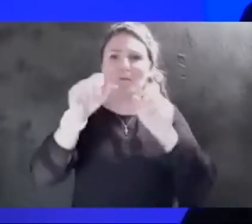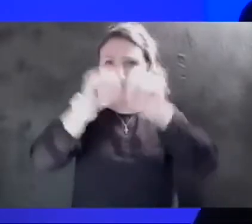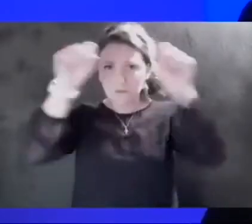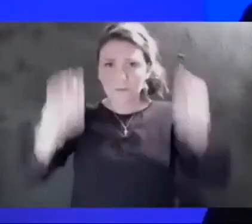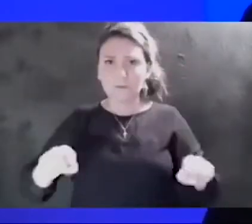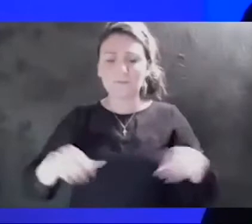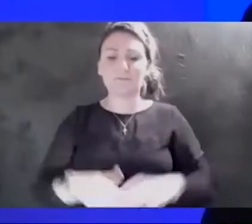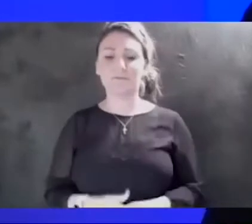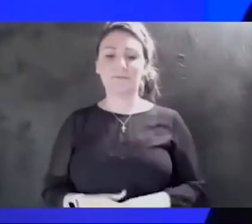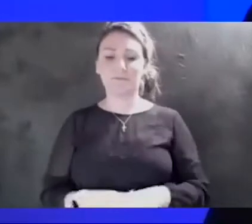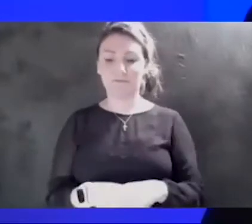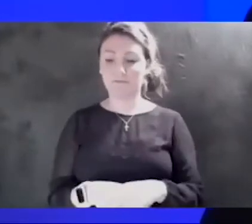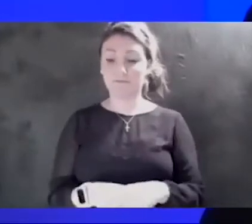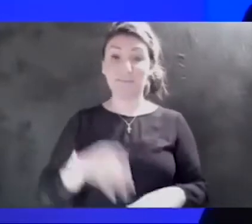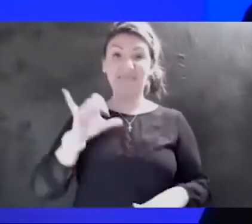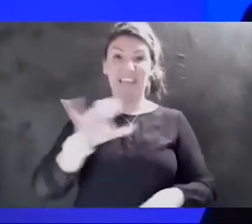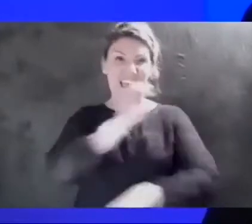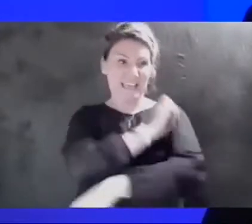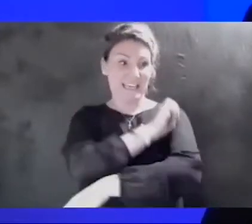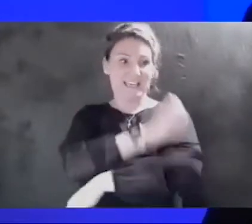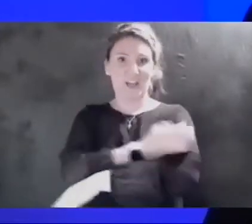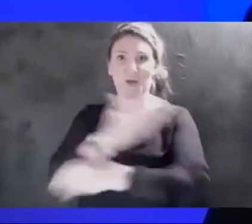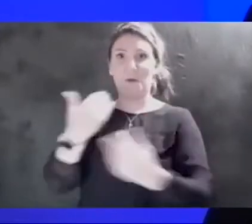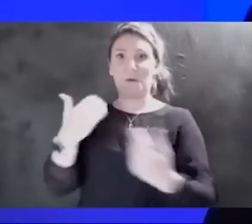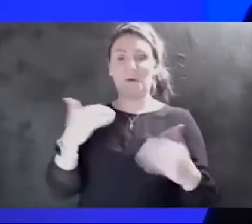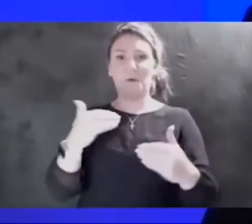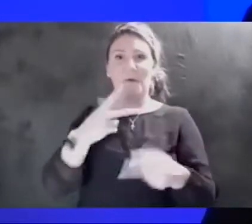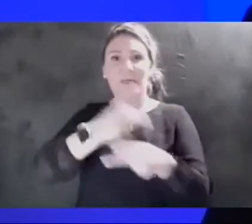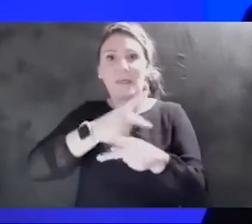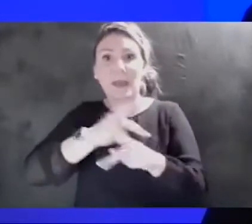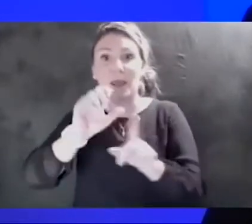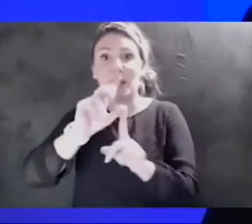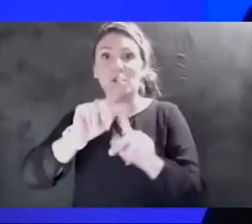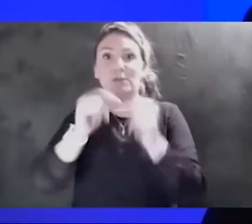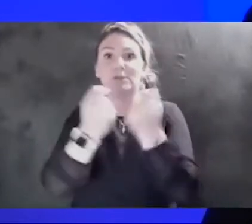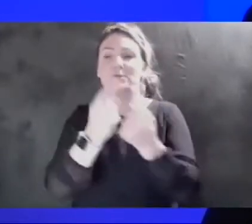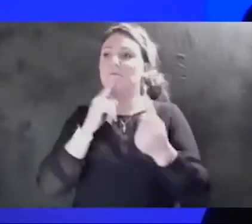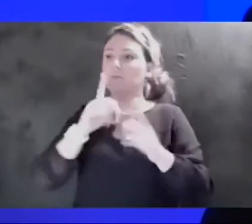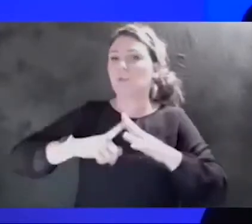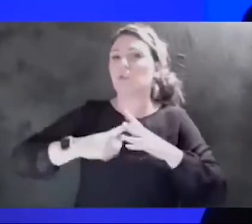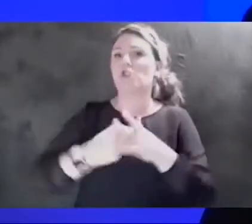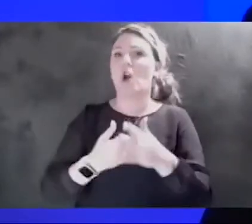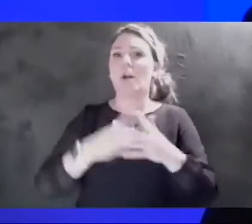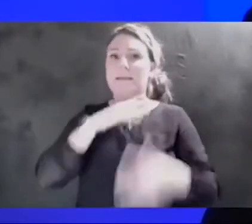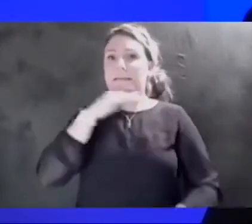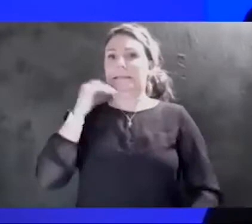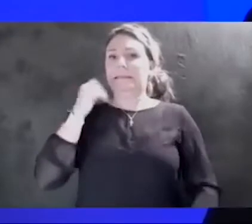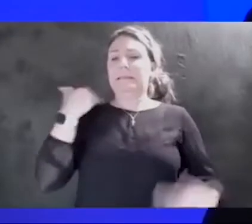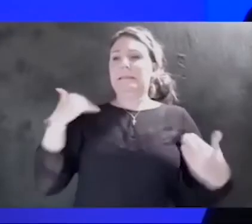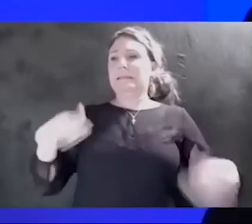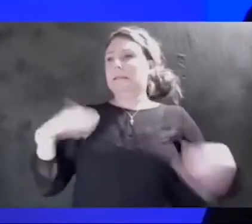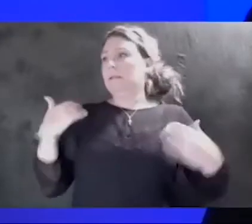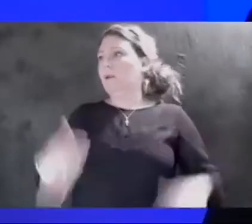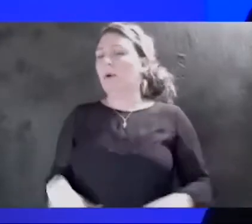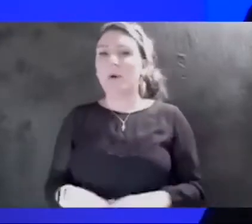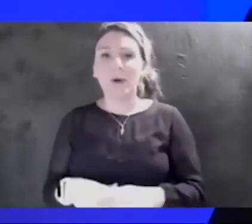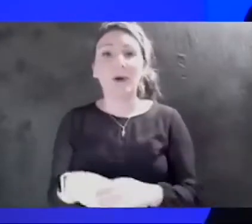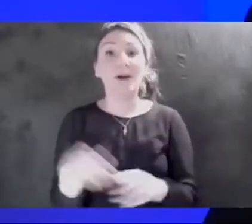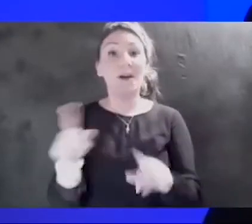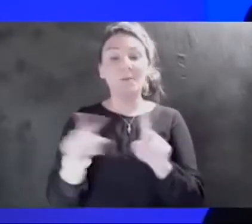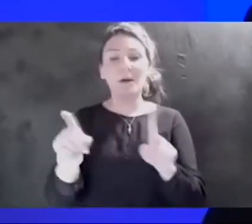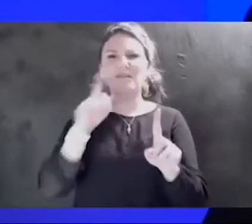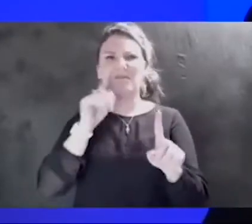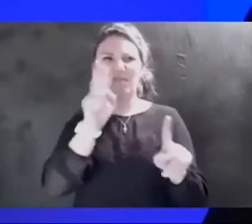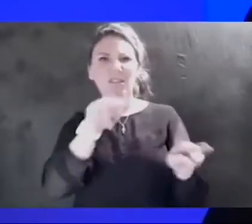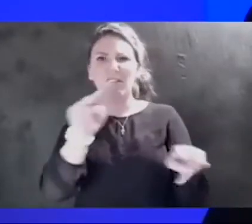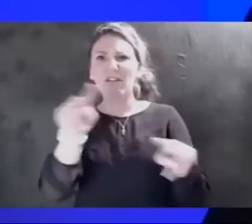an energy to the care teams that were starting to get to a burnout point, you know. And so you have these fresh faces come